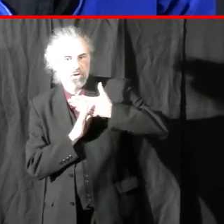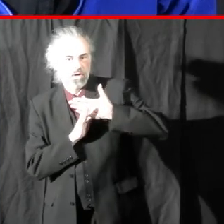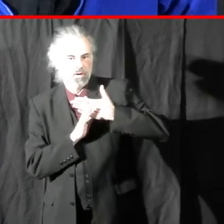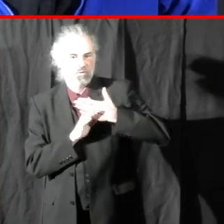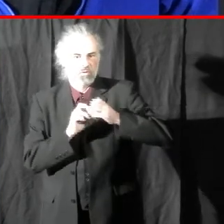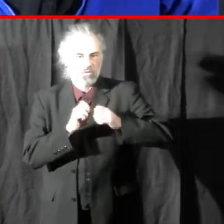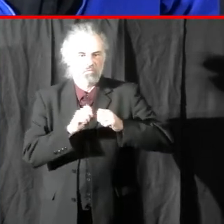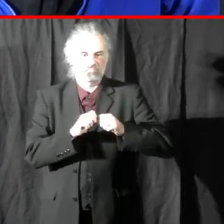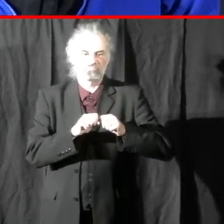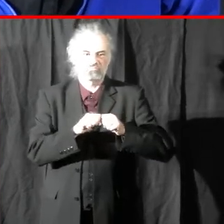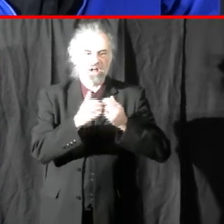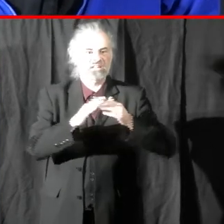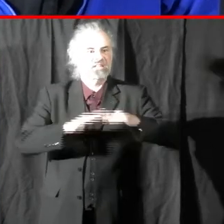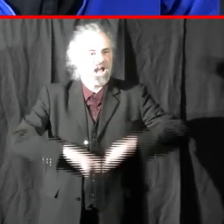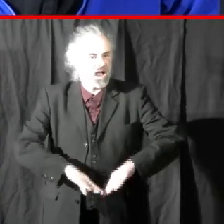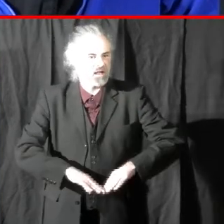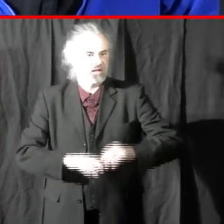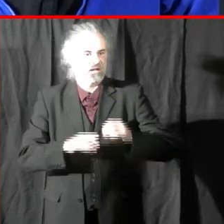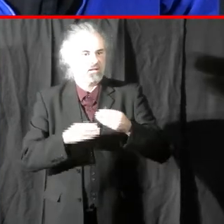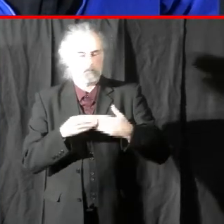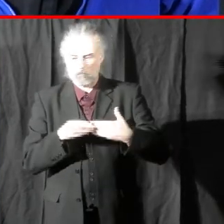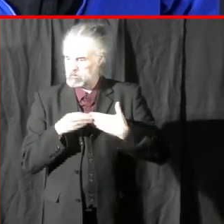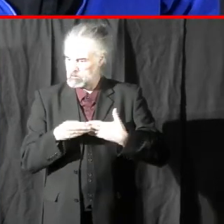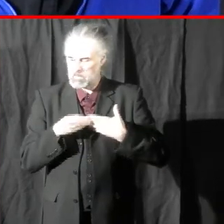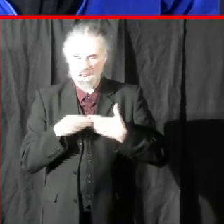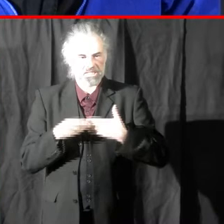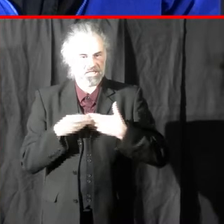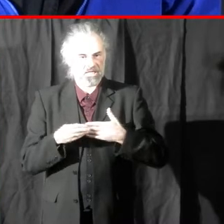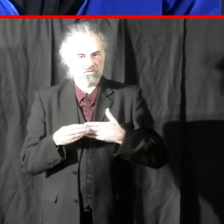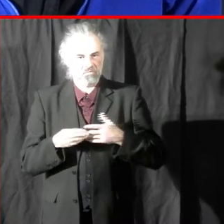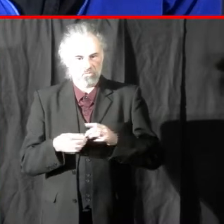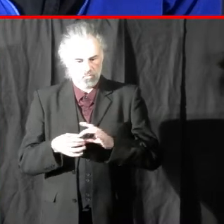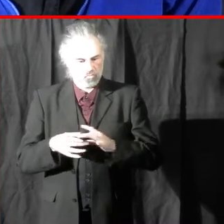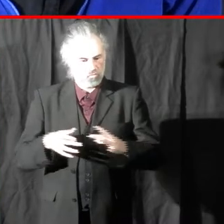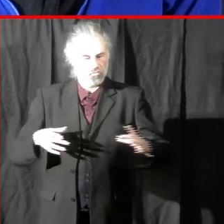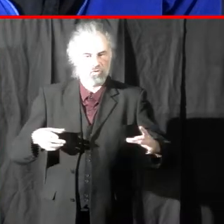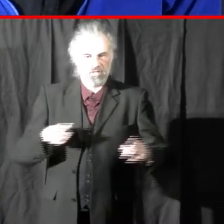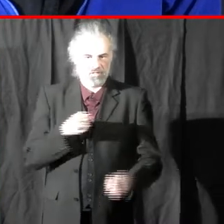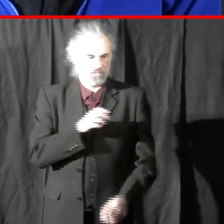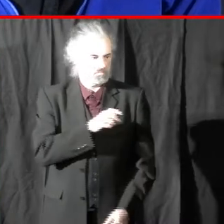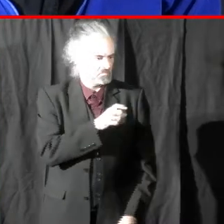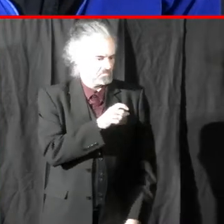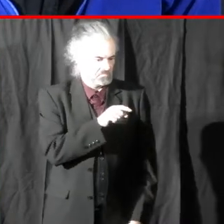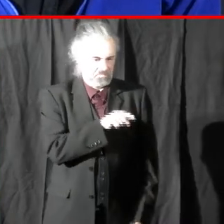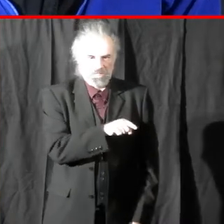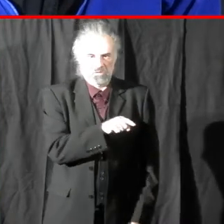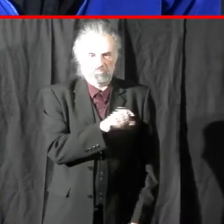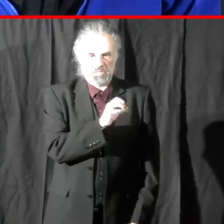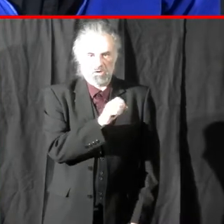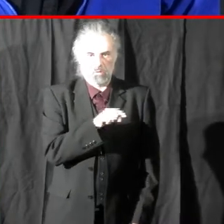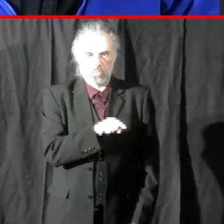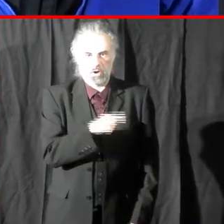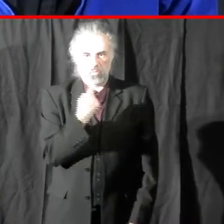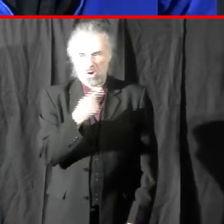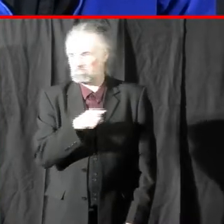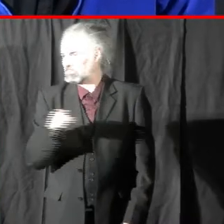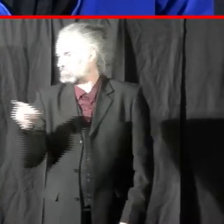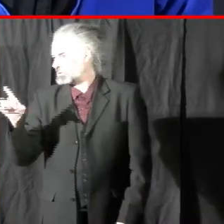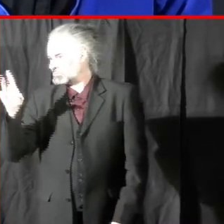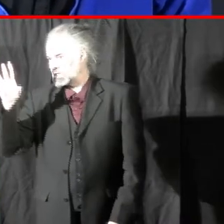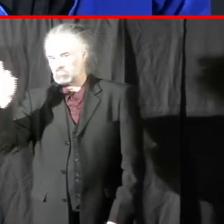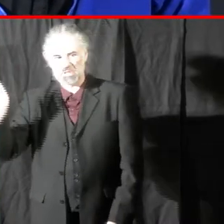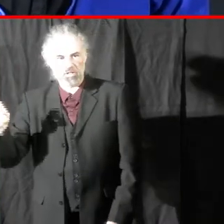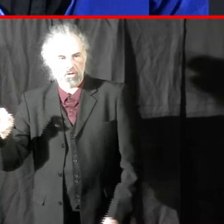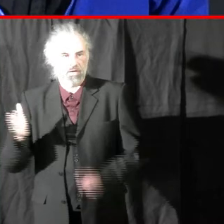breakdown of plastics and the release of 0.1 to 10% of nastoids?